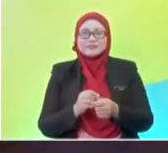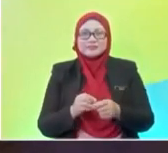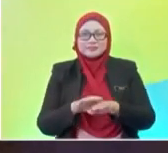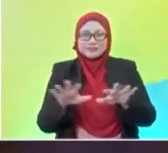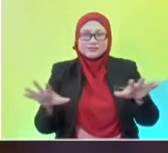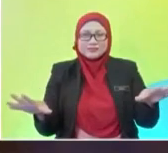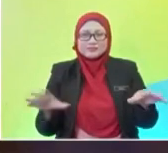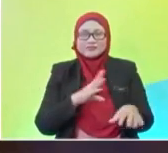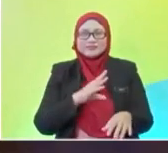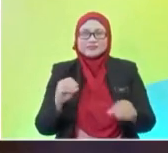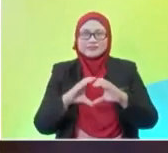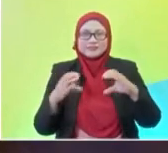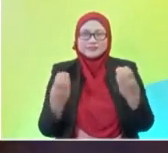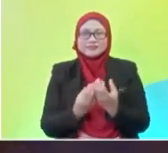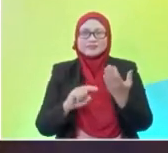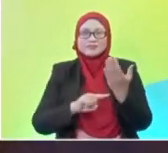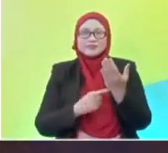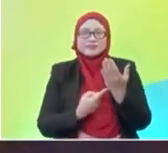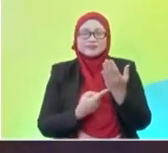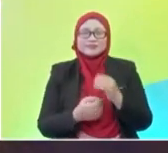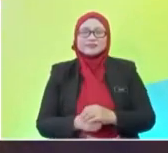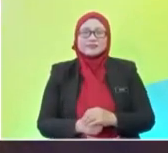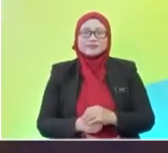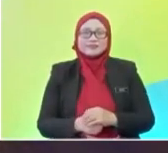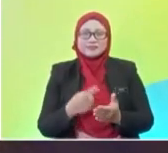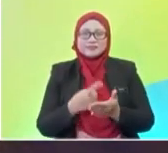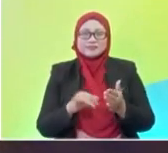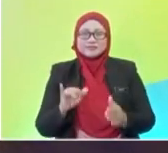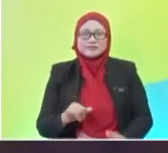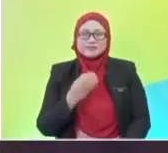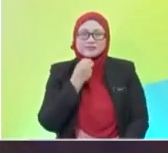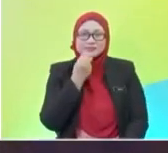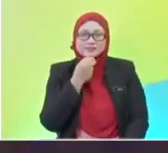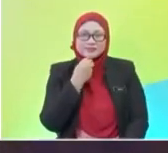Yes. So, that was the story, teacher. Yeah. What are the moral values that